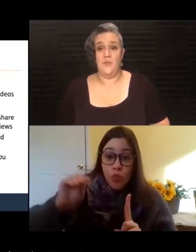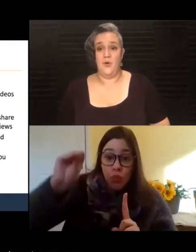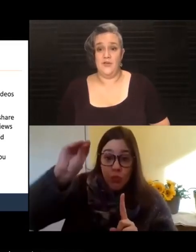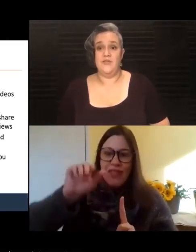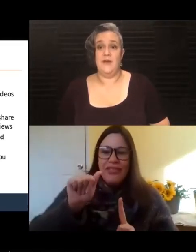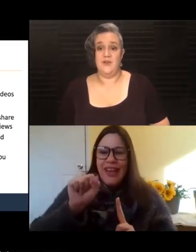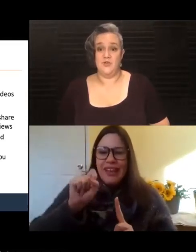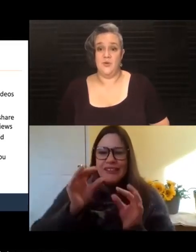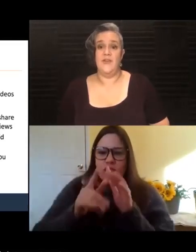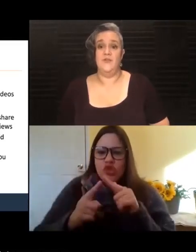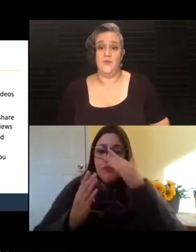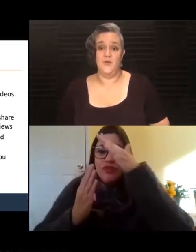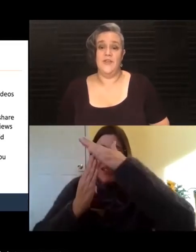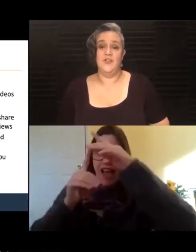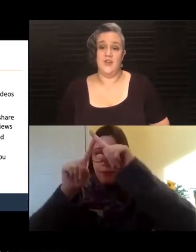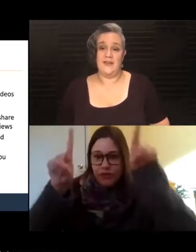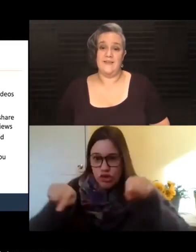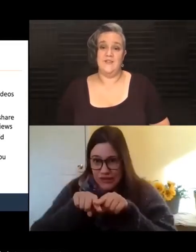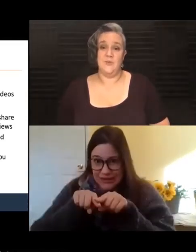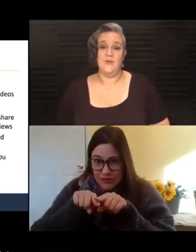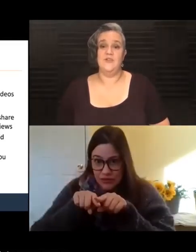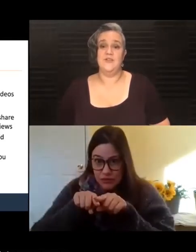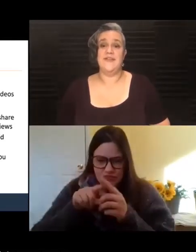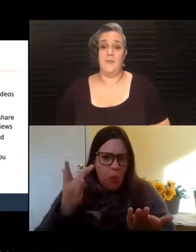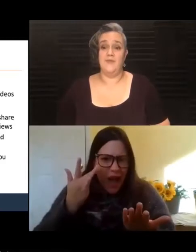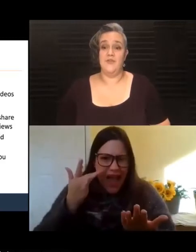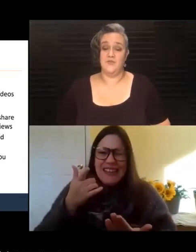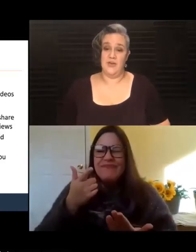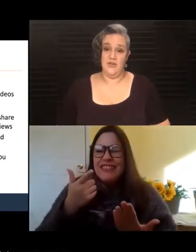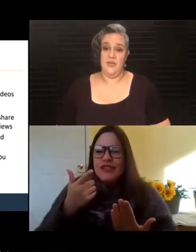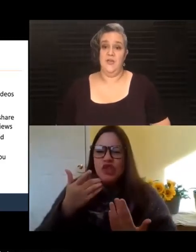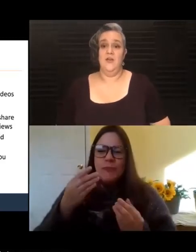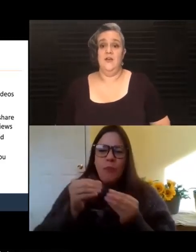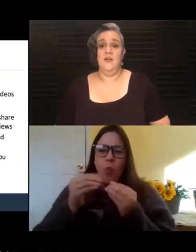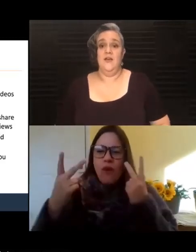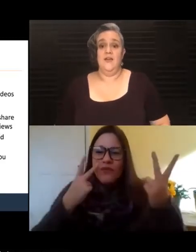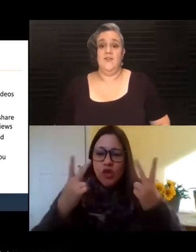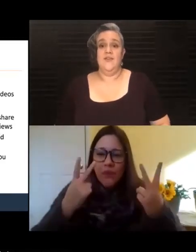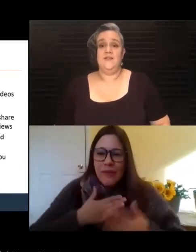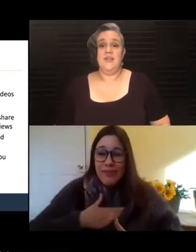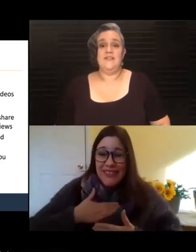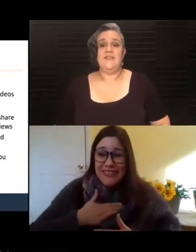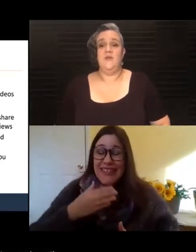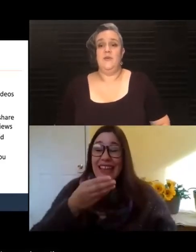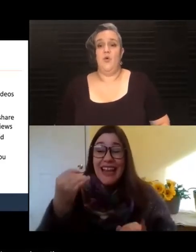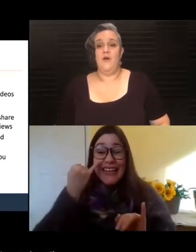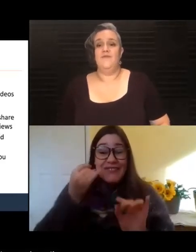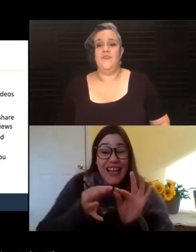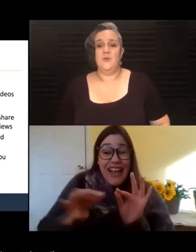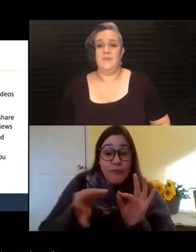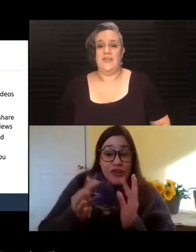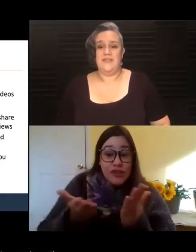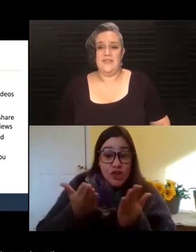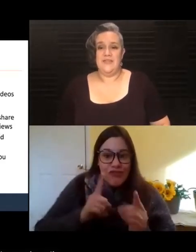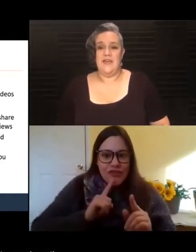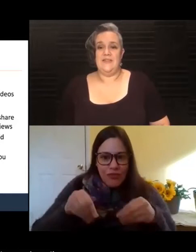very important to make sure that you've moved the ASL interpreters to the top of the screen. This means that it will be more